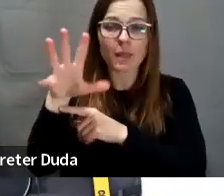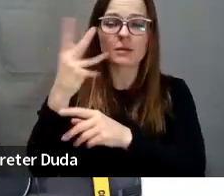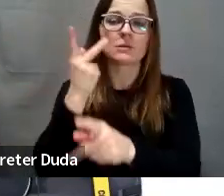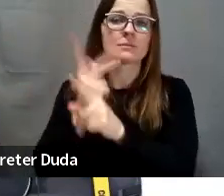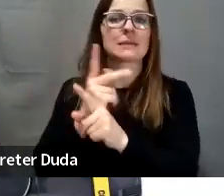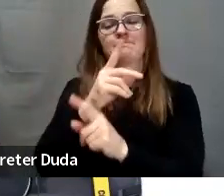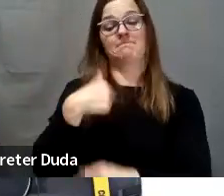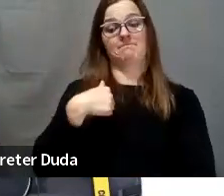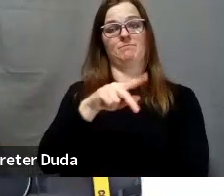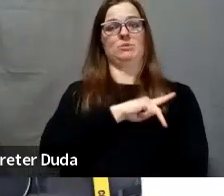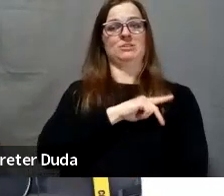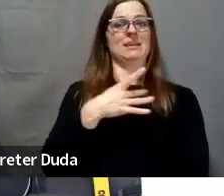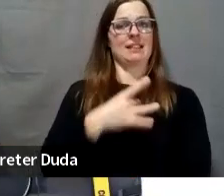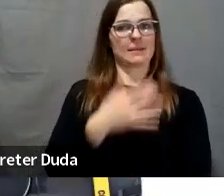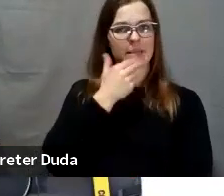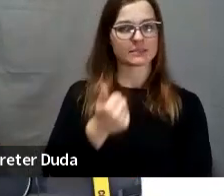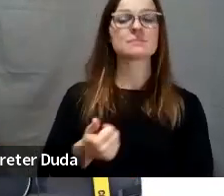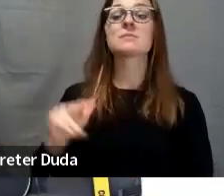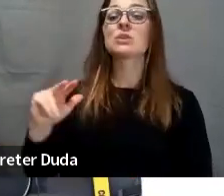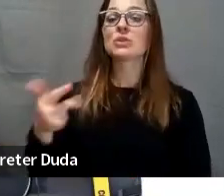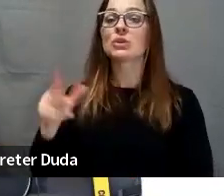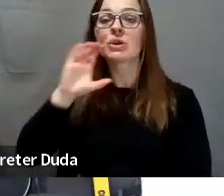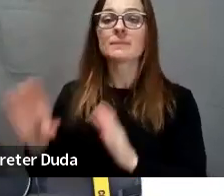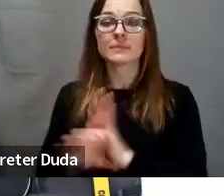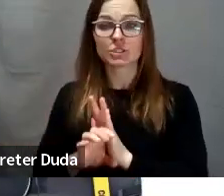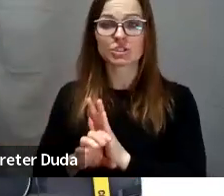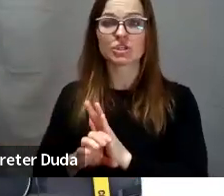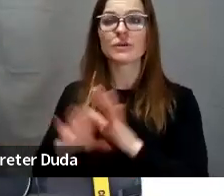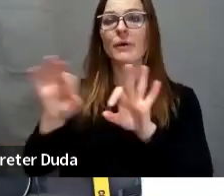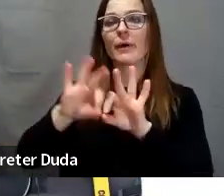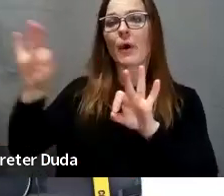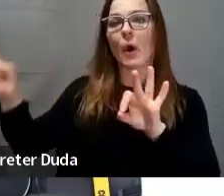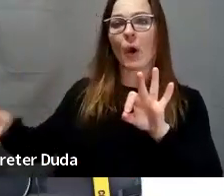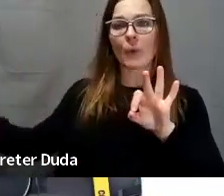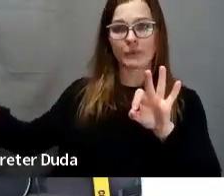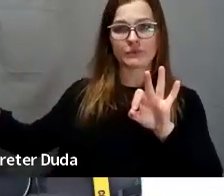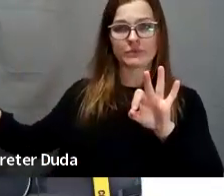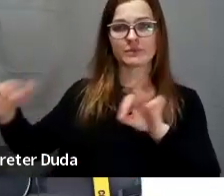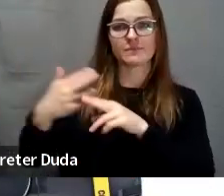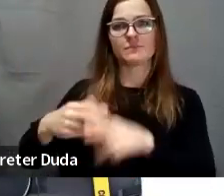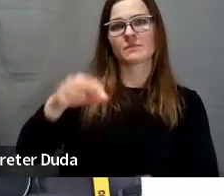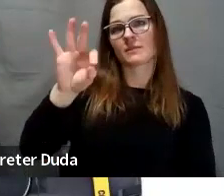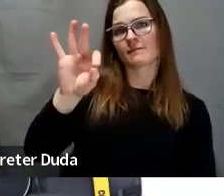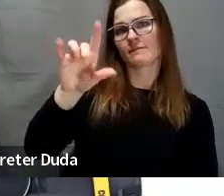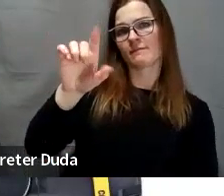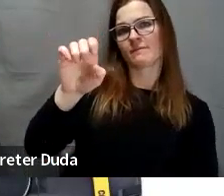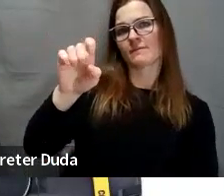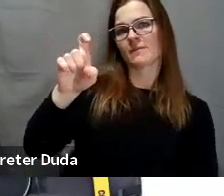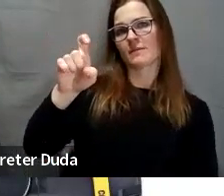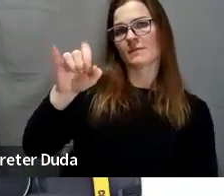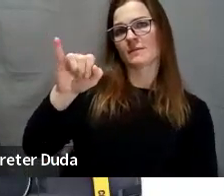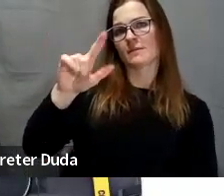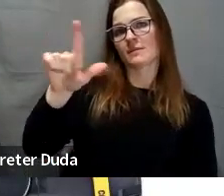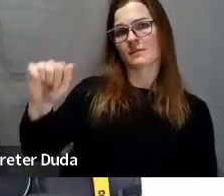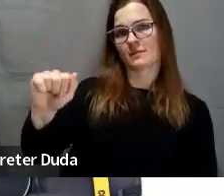helpful. And then the third picture that we have on the slide is of a hose. It's called the Flexzilla. When we